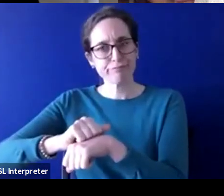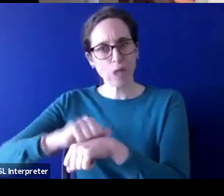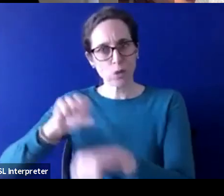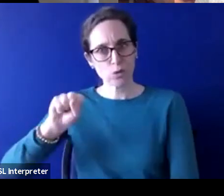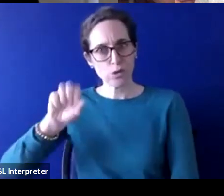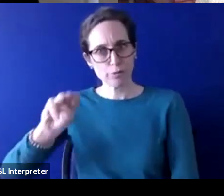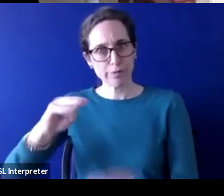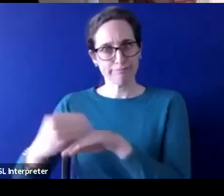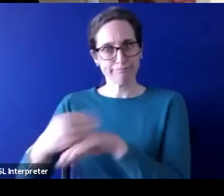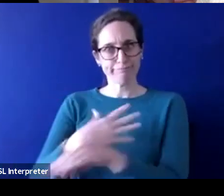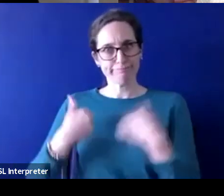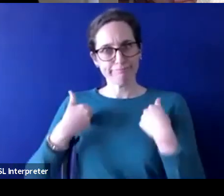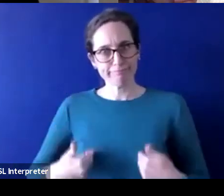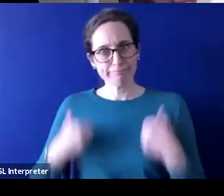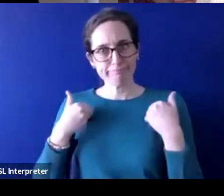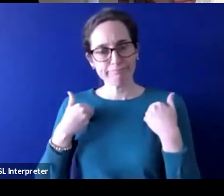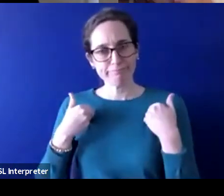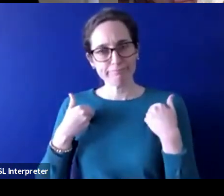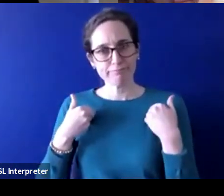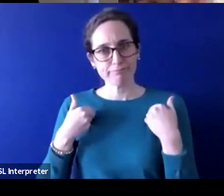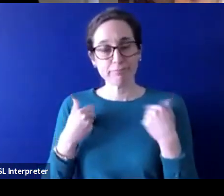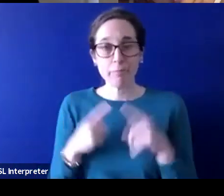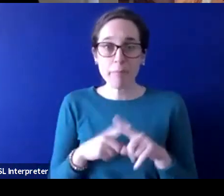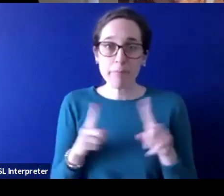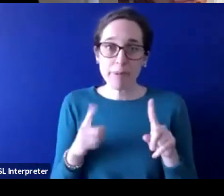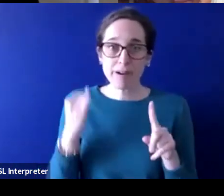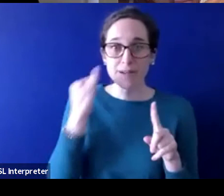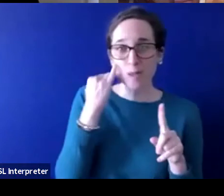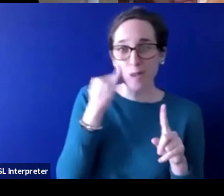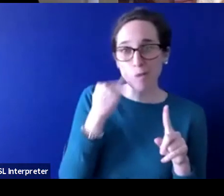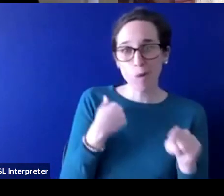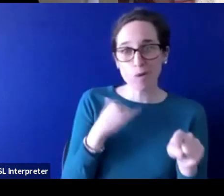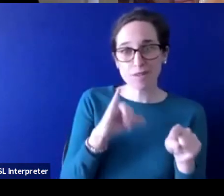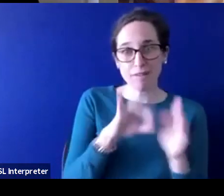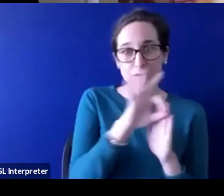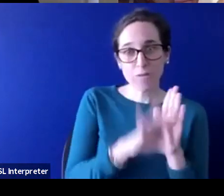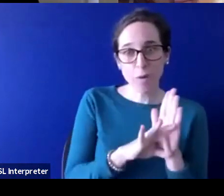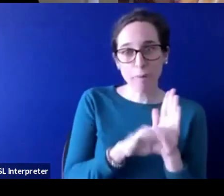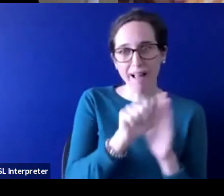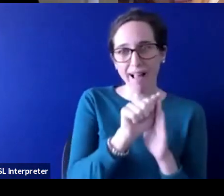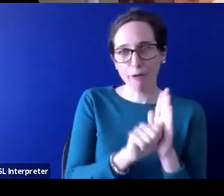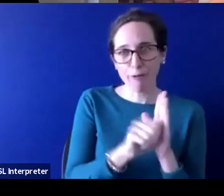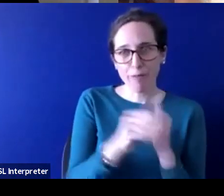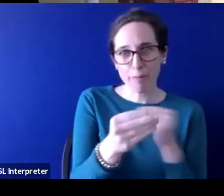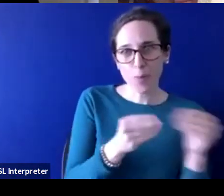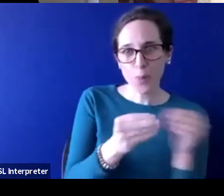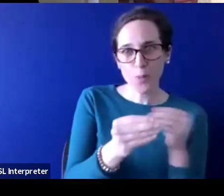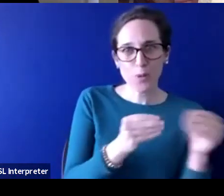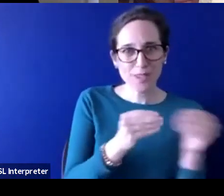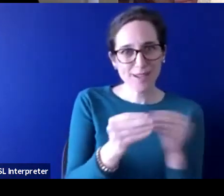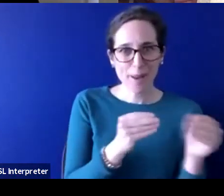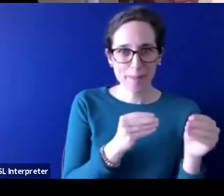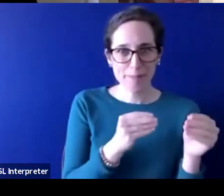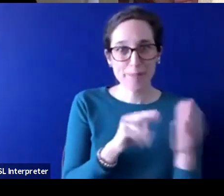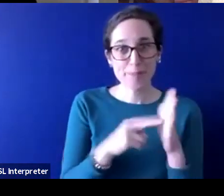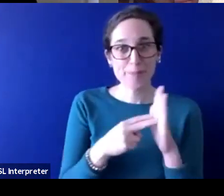like that. But it maybe if the algorithms loosened up and we could interact with more things rather than just being stuck